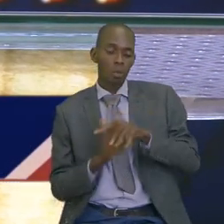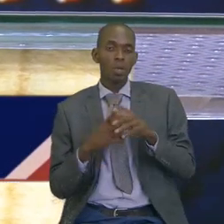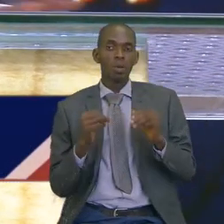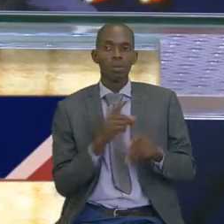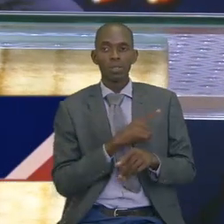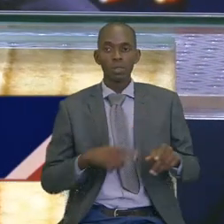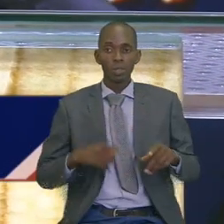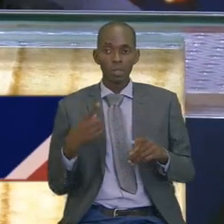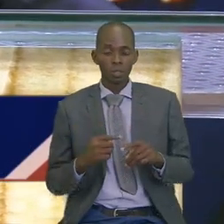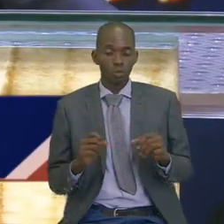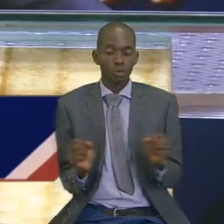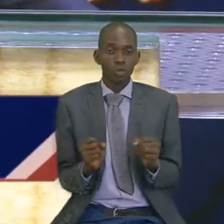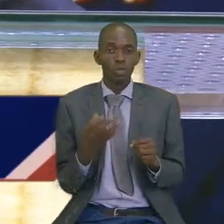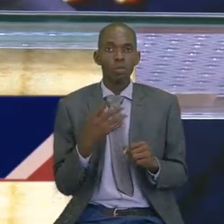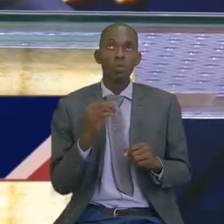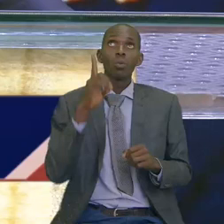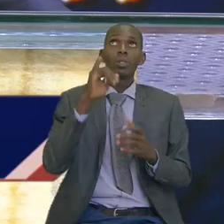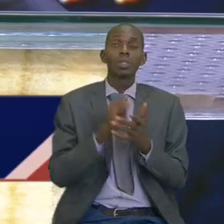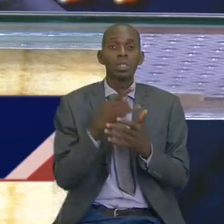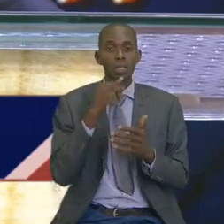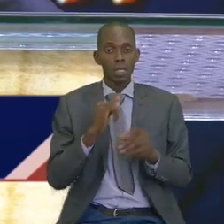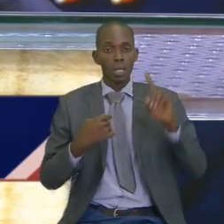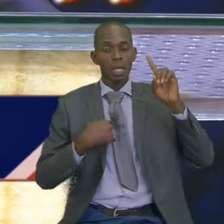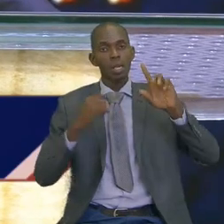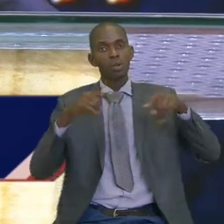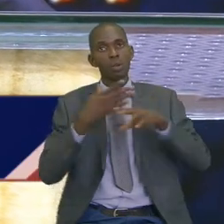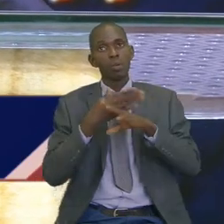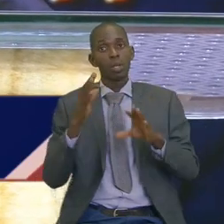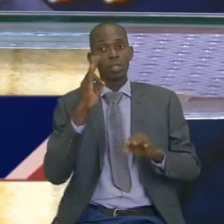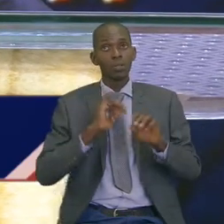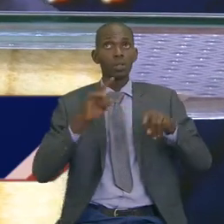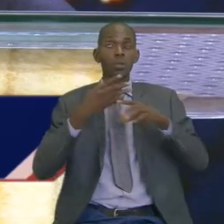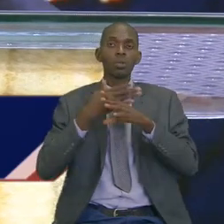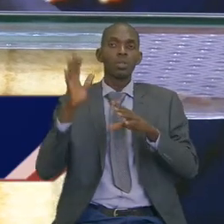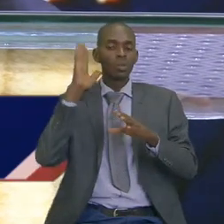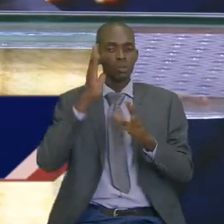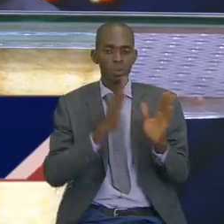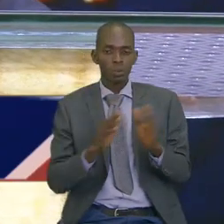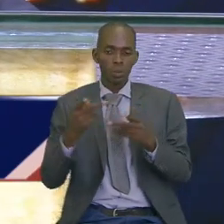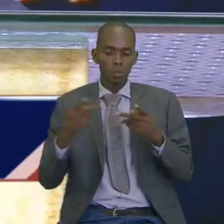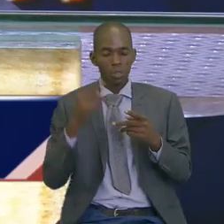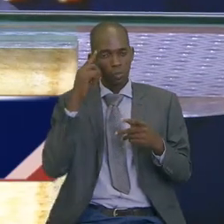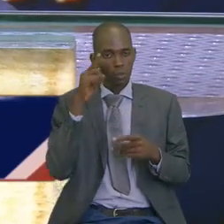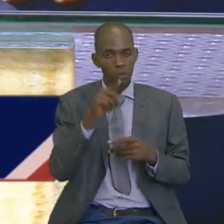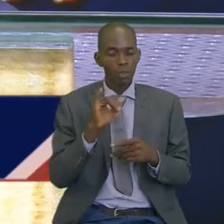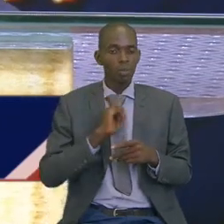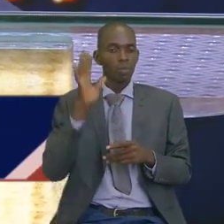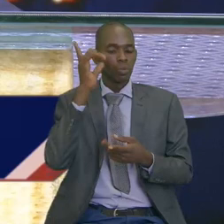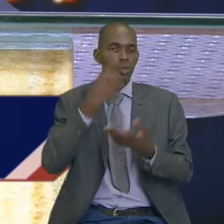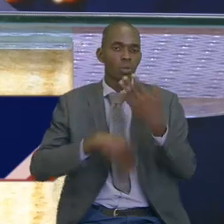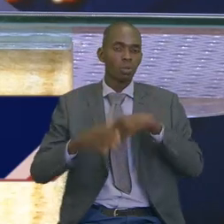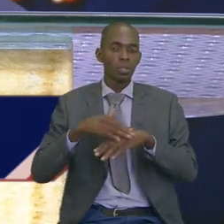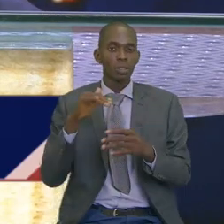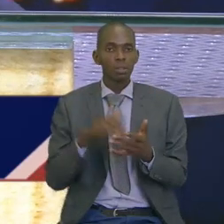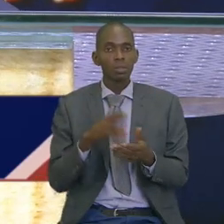of the one that is said, I go away, and if I go away to prepare a place for you, I will come again,